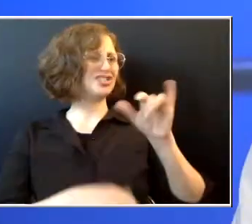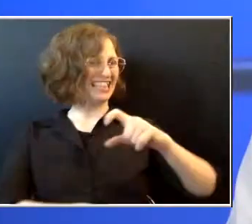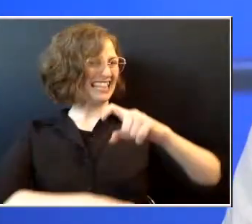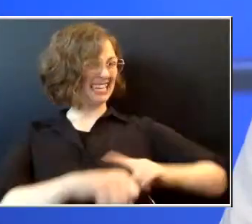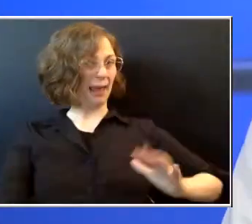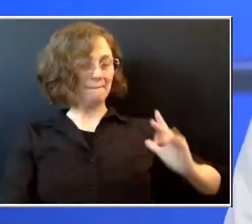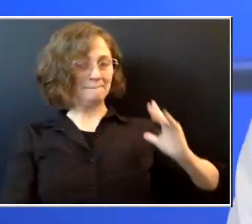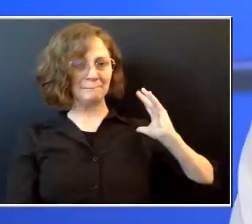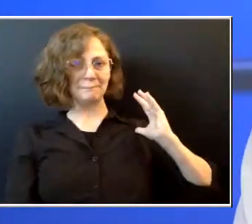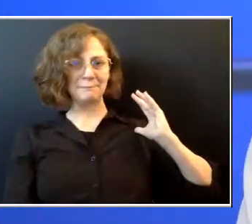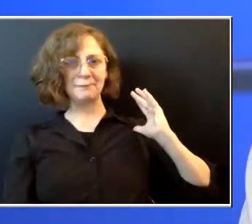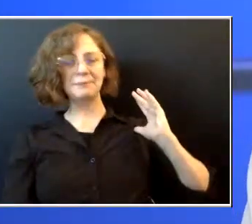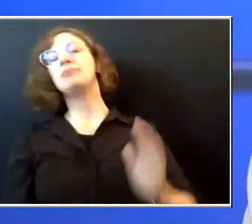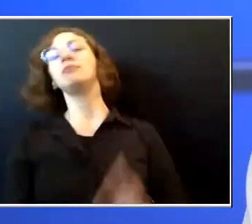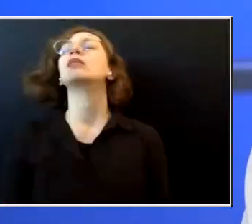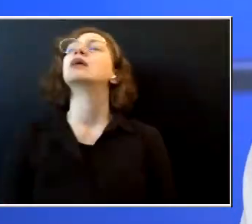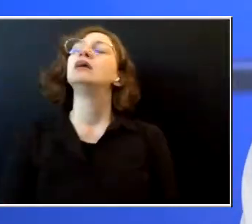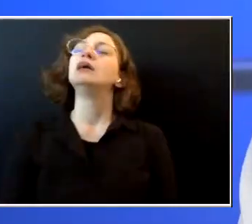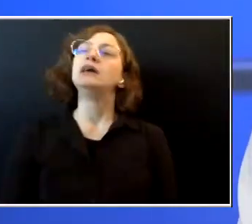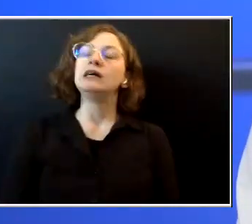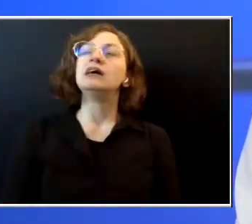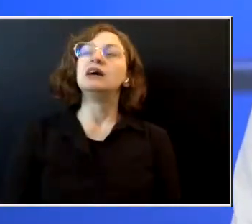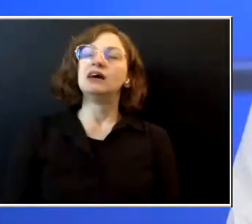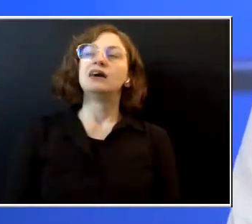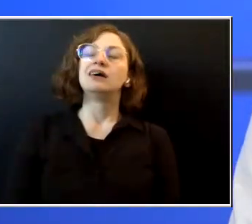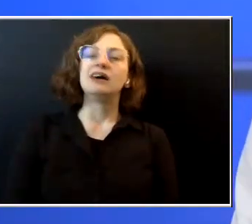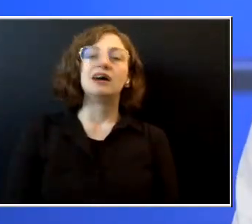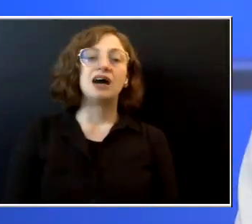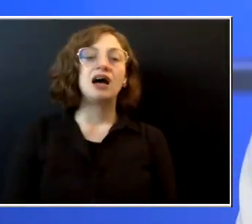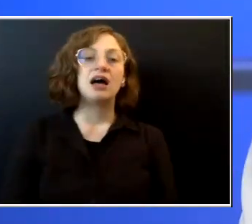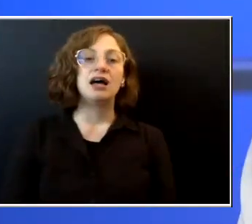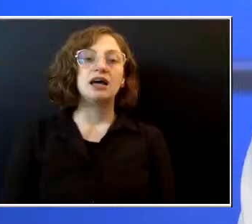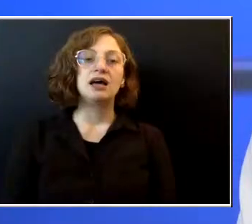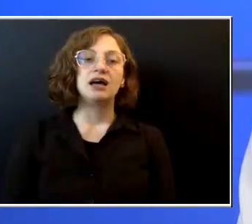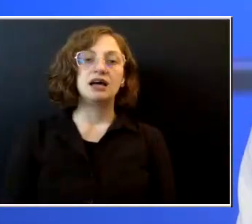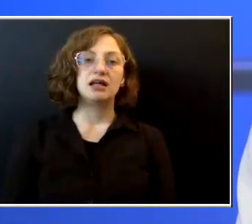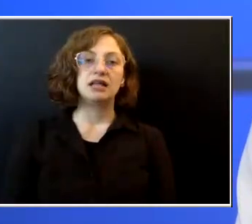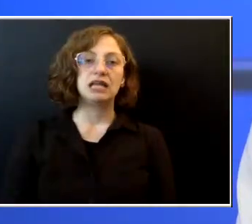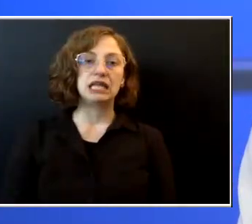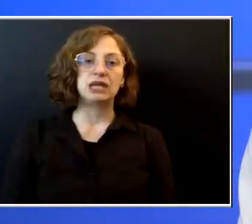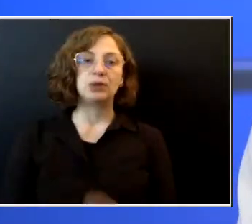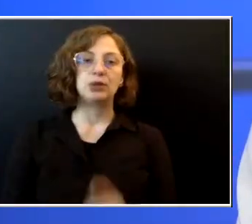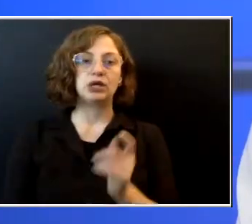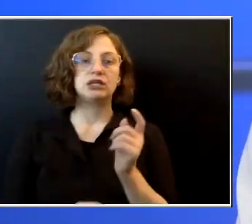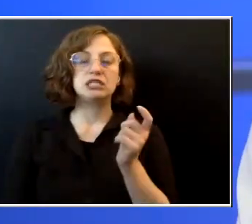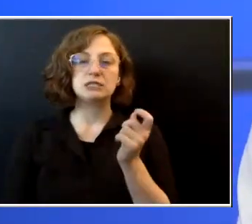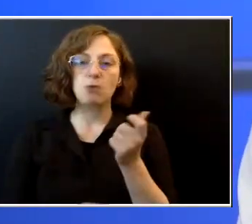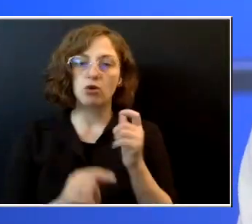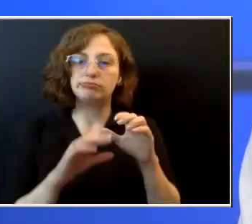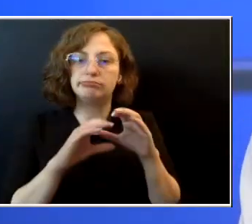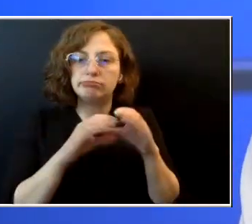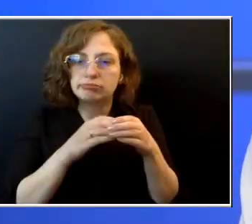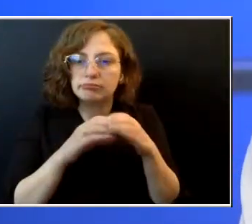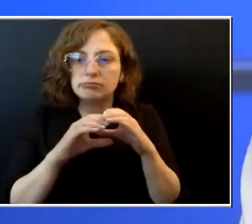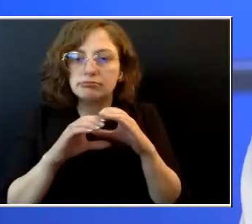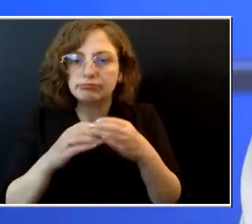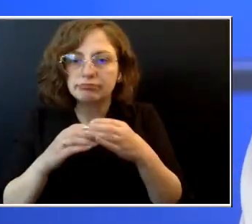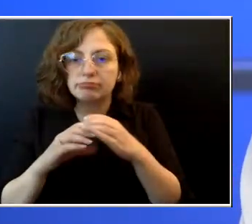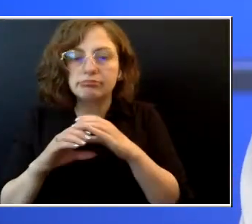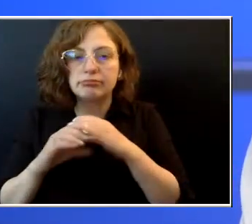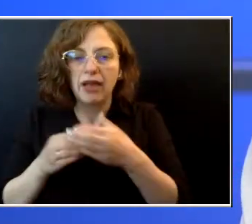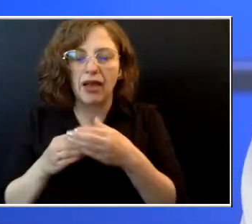there were small foci of very important research being done by a very small